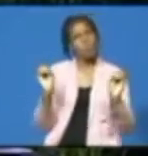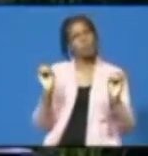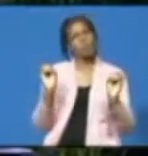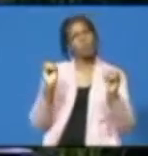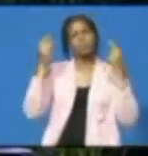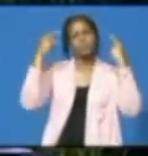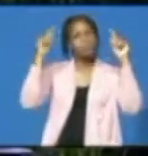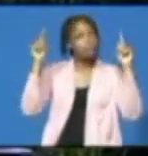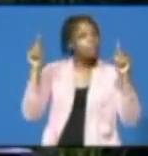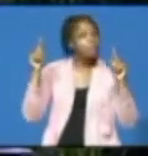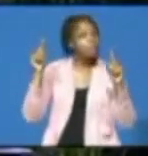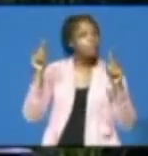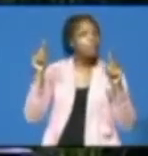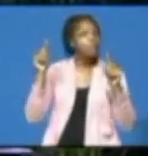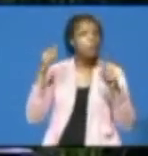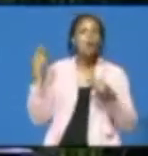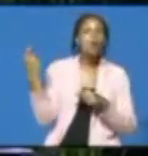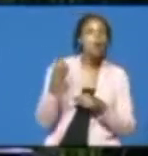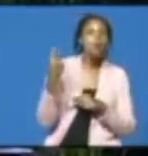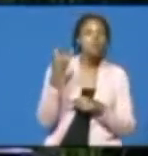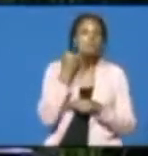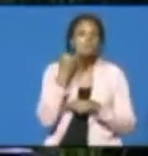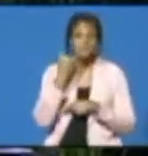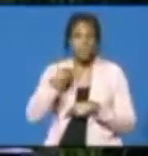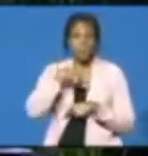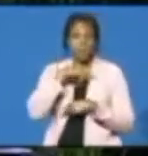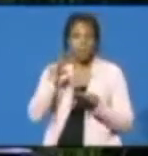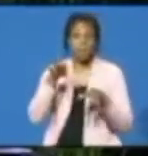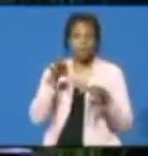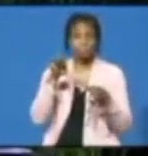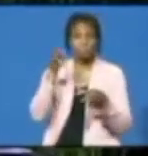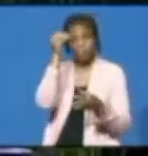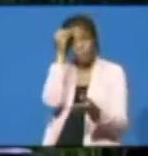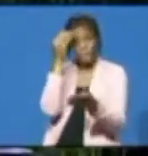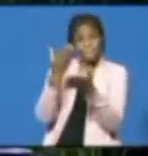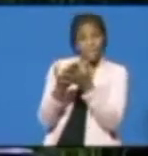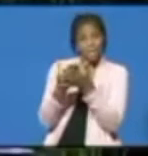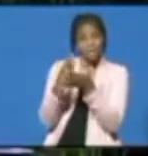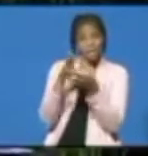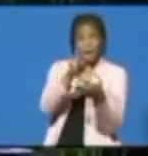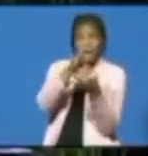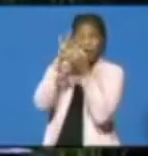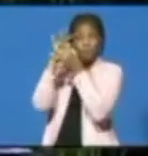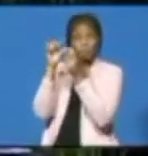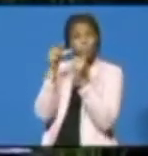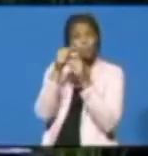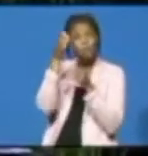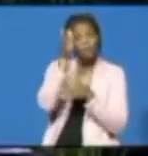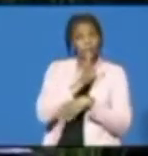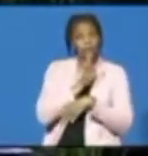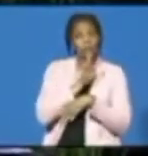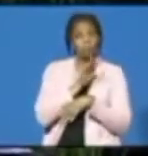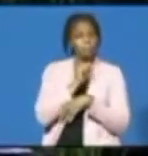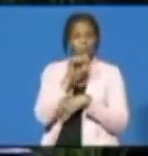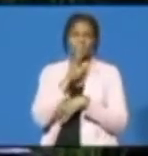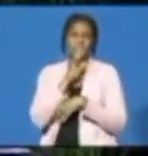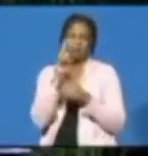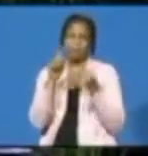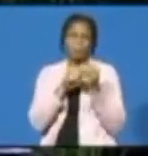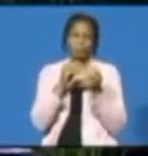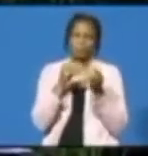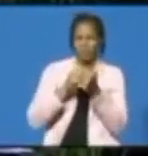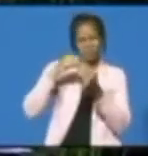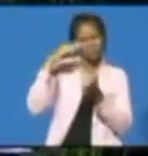unless we can stick by thus saith the Lord. And I'm not talking about